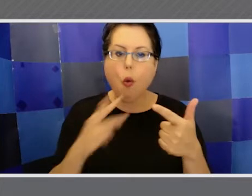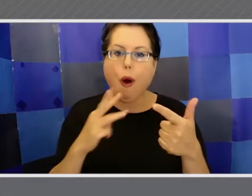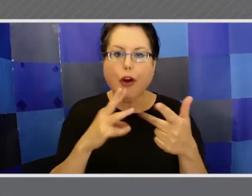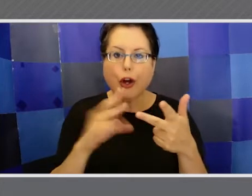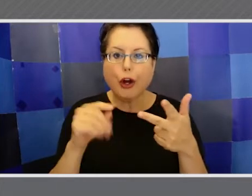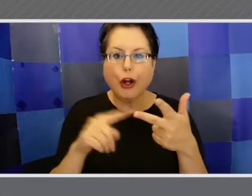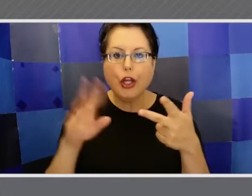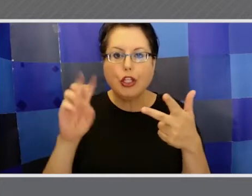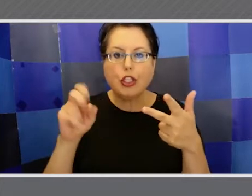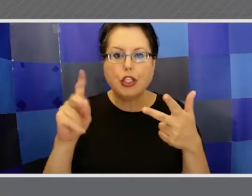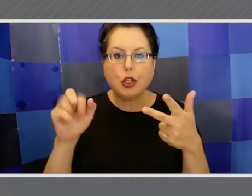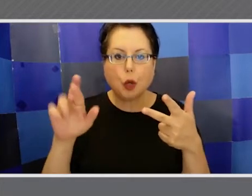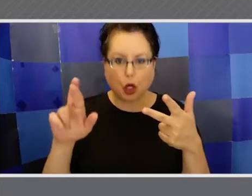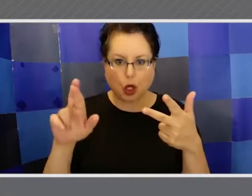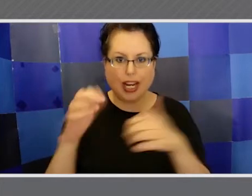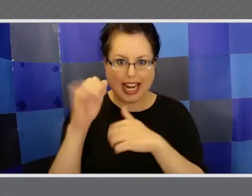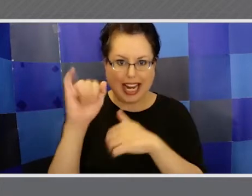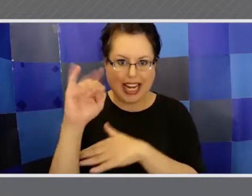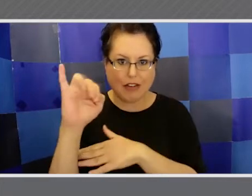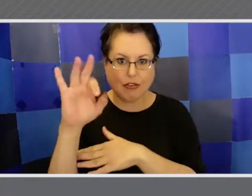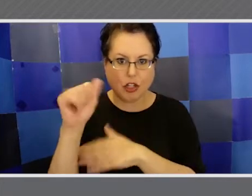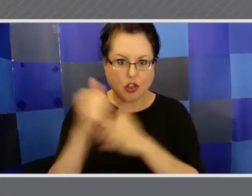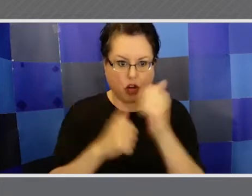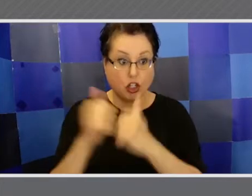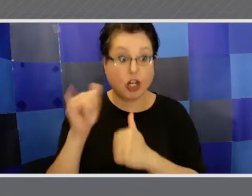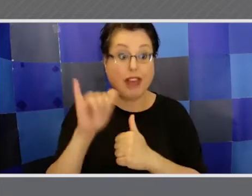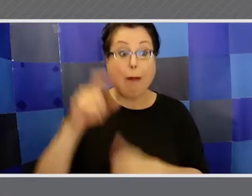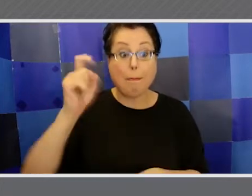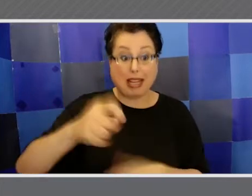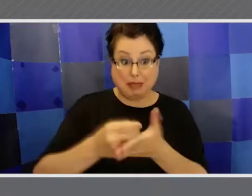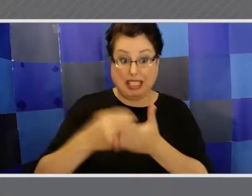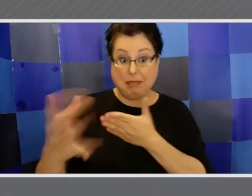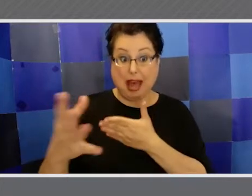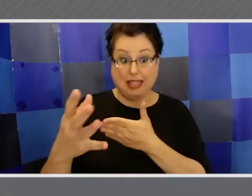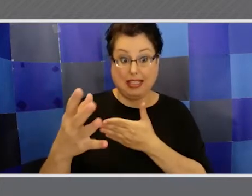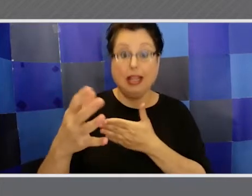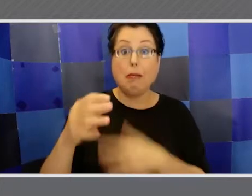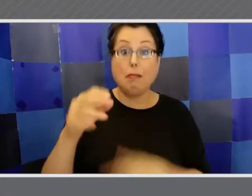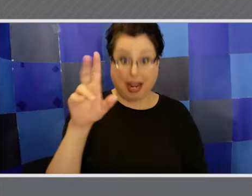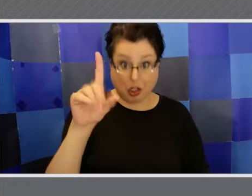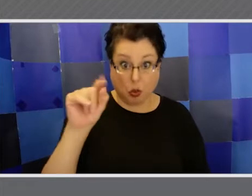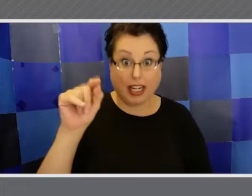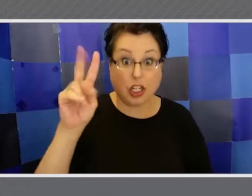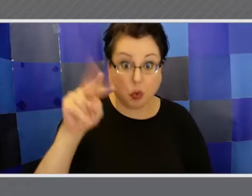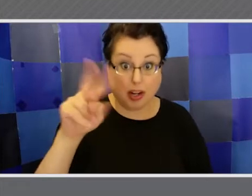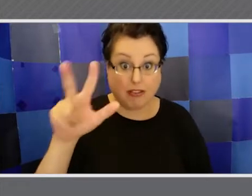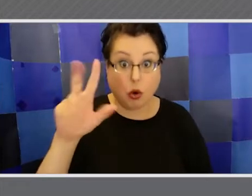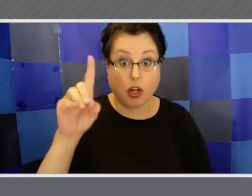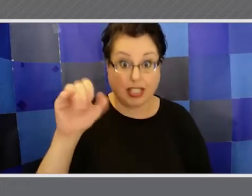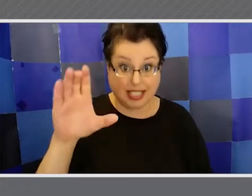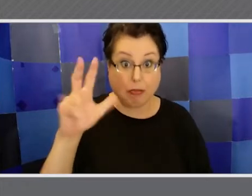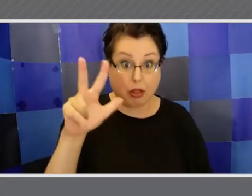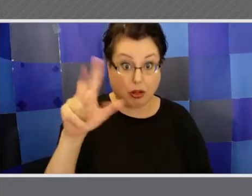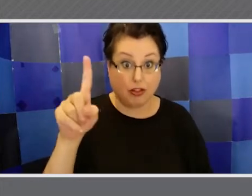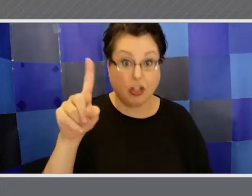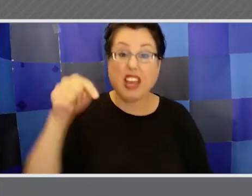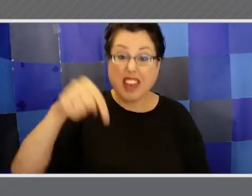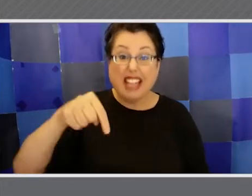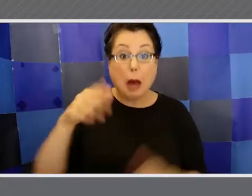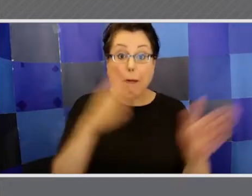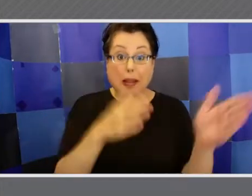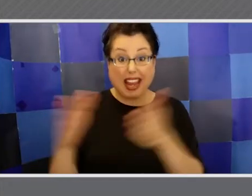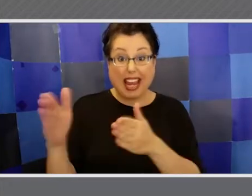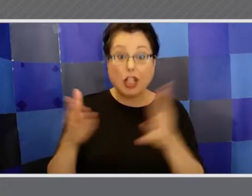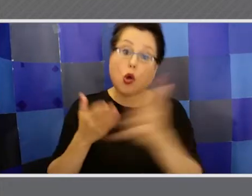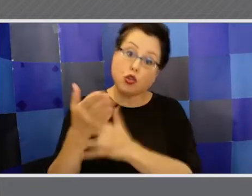be spent by December 31st, 2024. You'll note that our 5-year plan goes through 2025. So